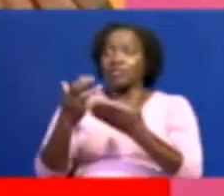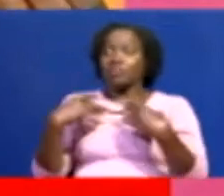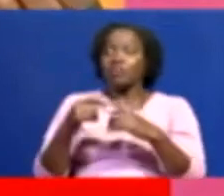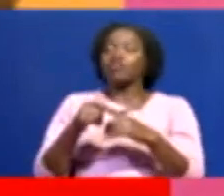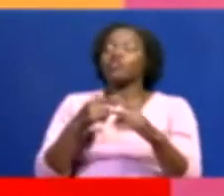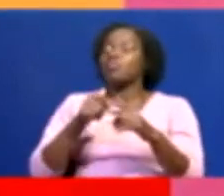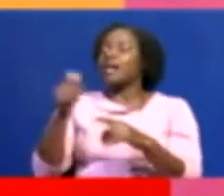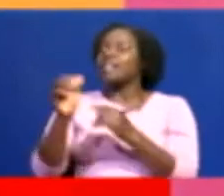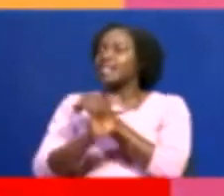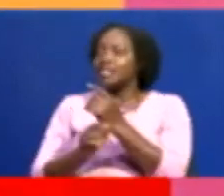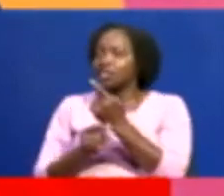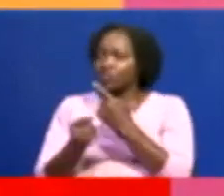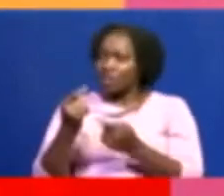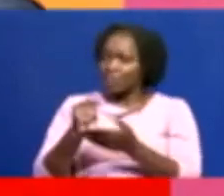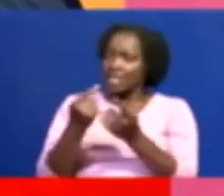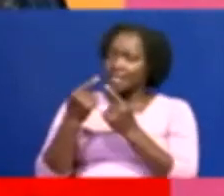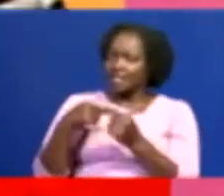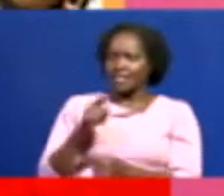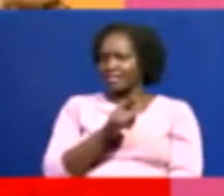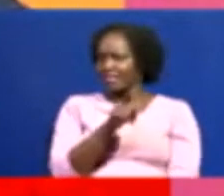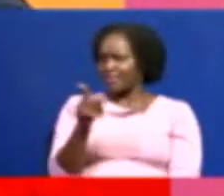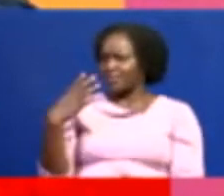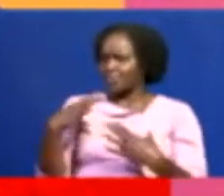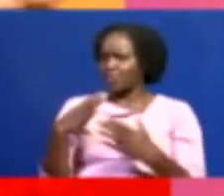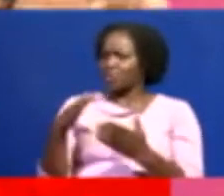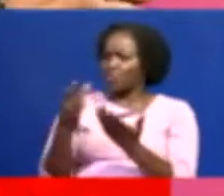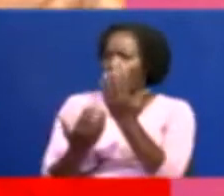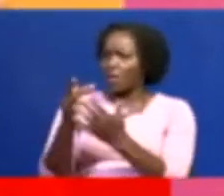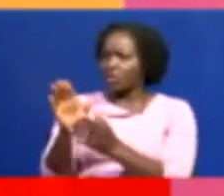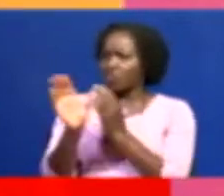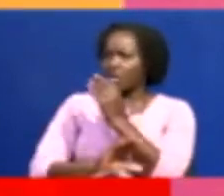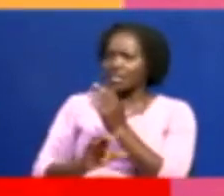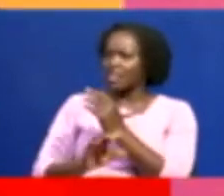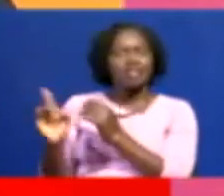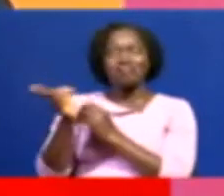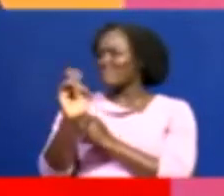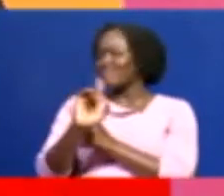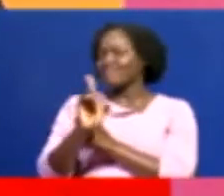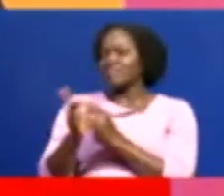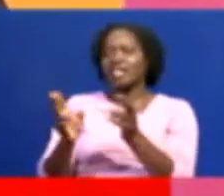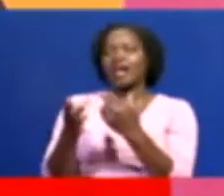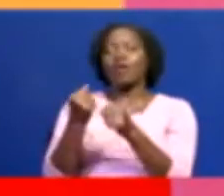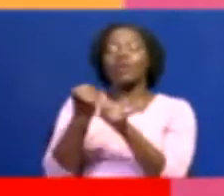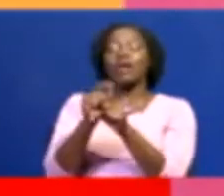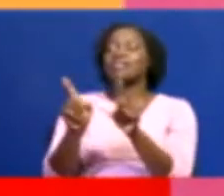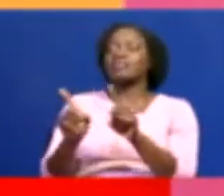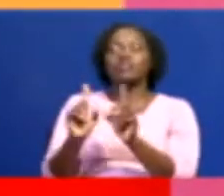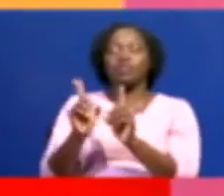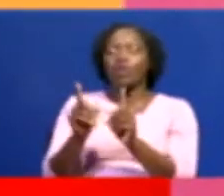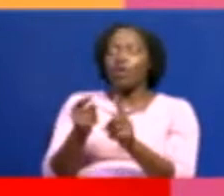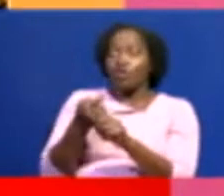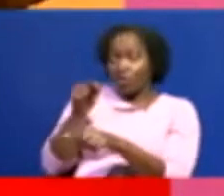other countries to come in and tell us, guys, you're burning your country. This is not the way you should go. Okay. So from that